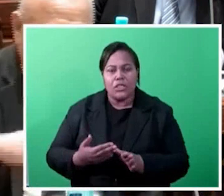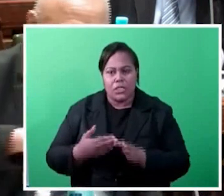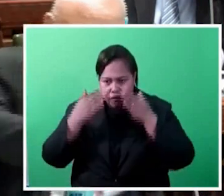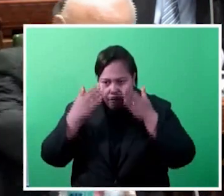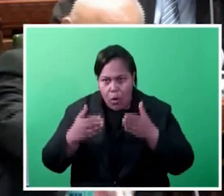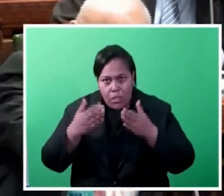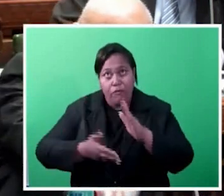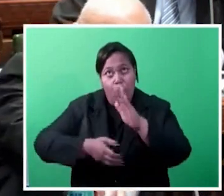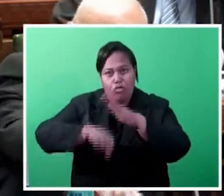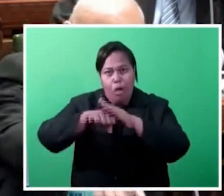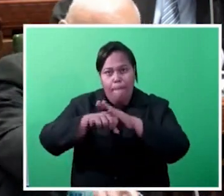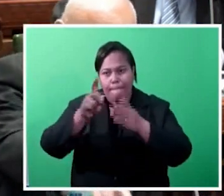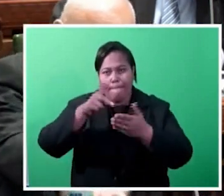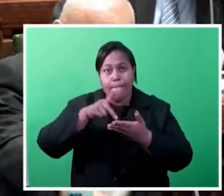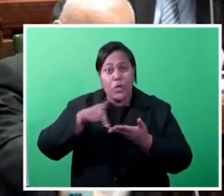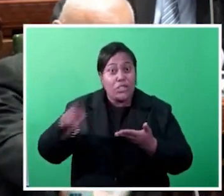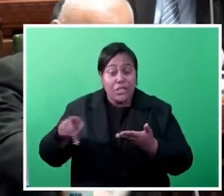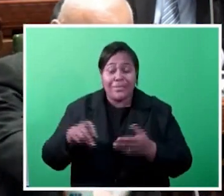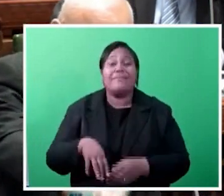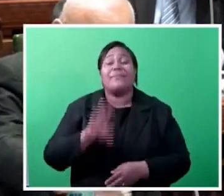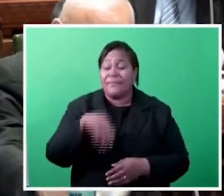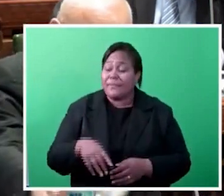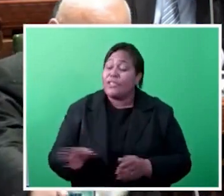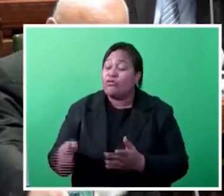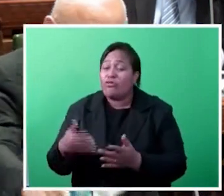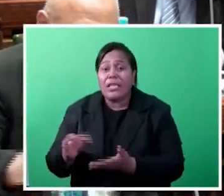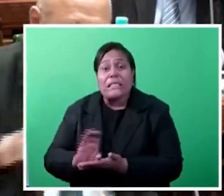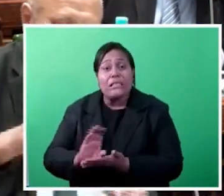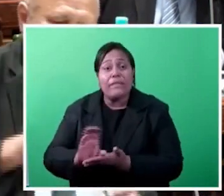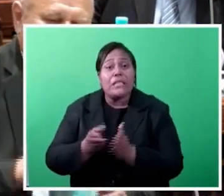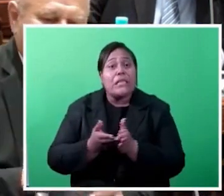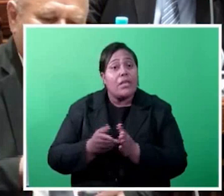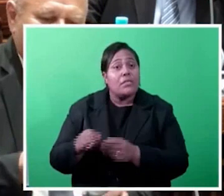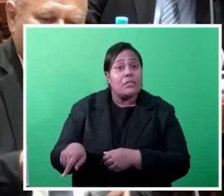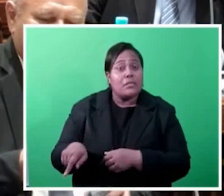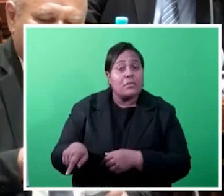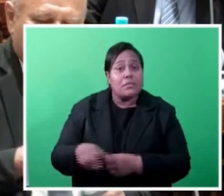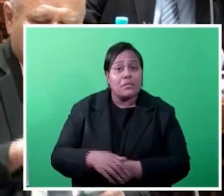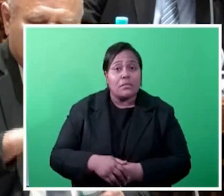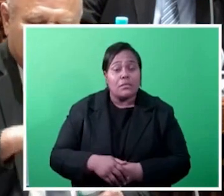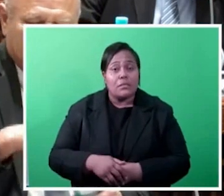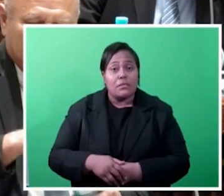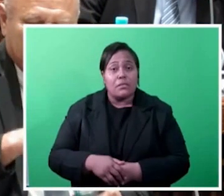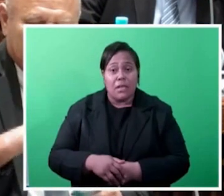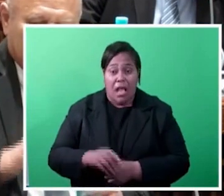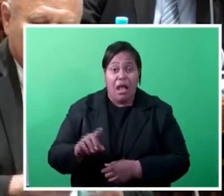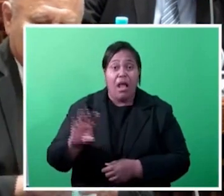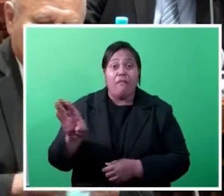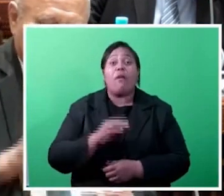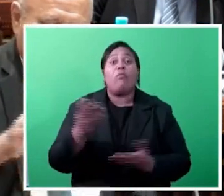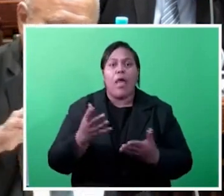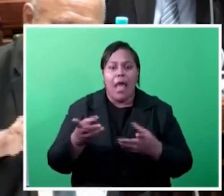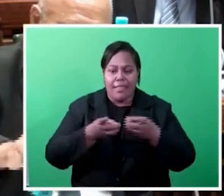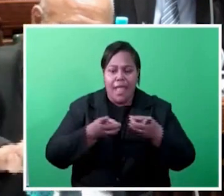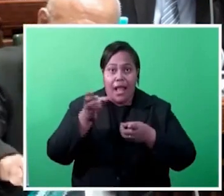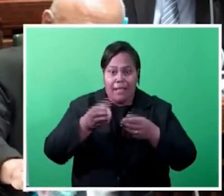position. Go to the civil service, from the directors up, no more indigenous people because